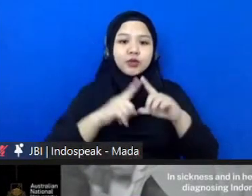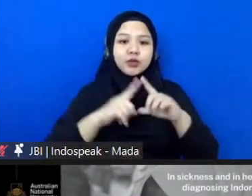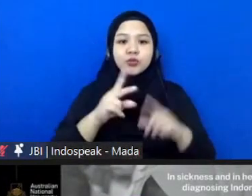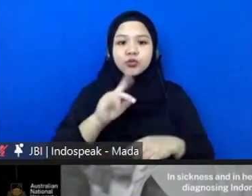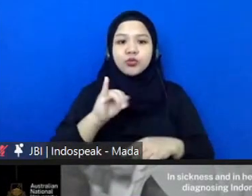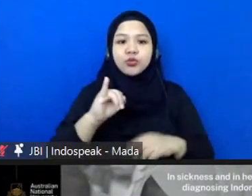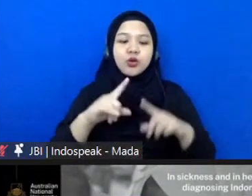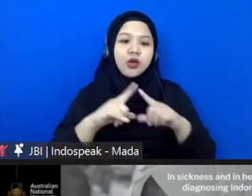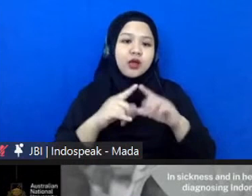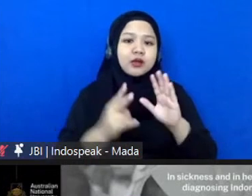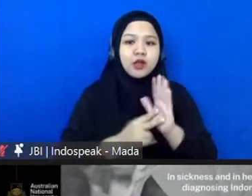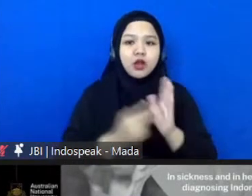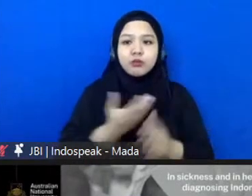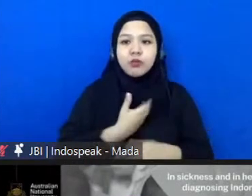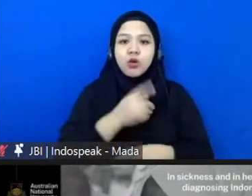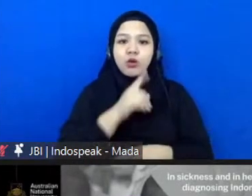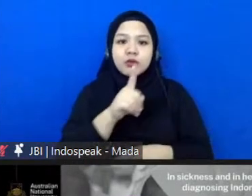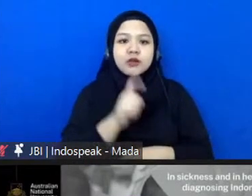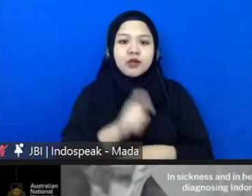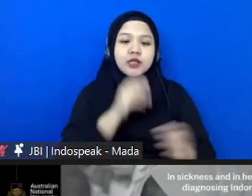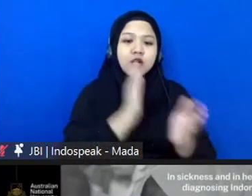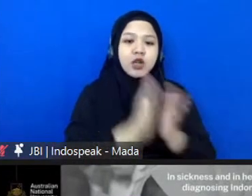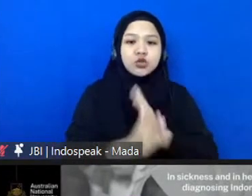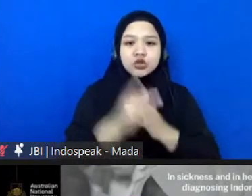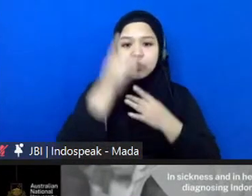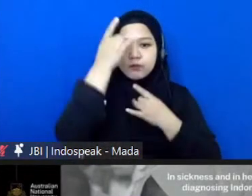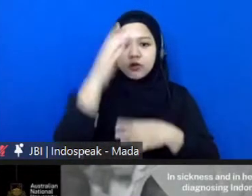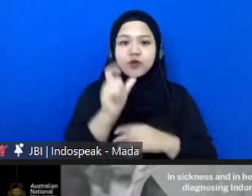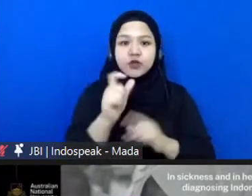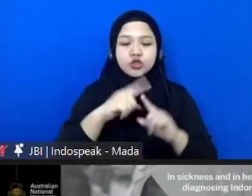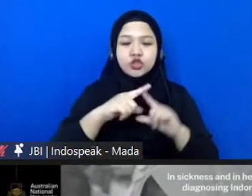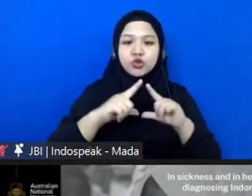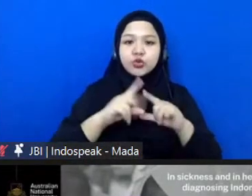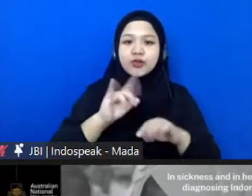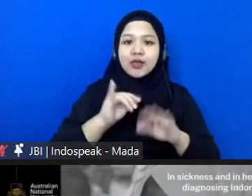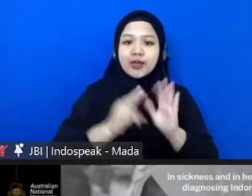your question for Professor Utarini.